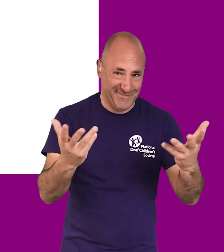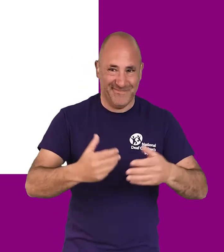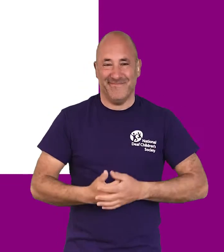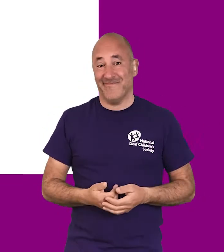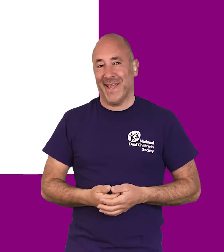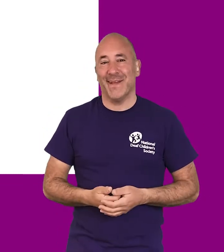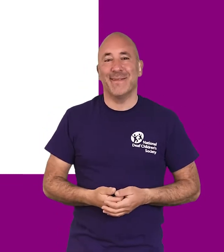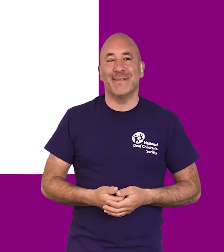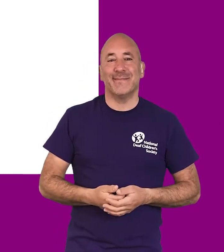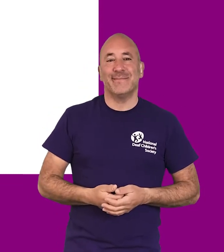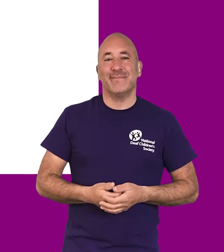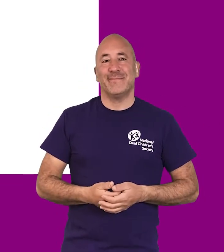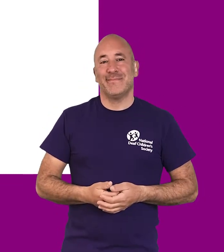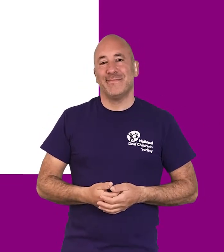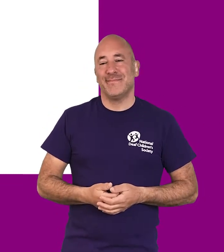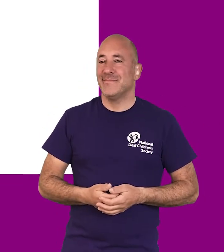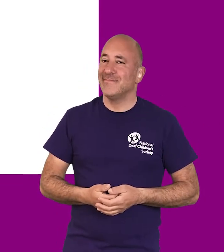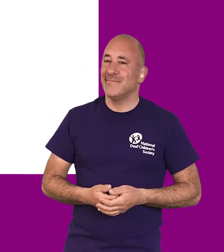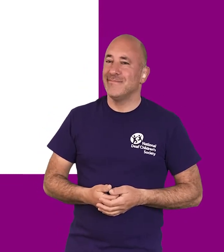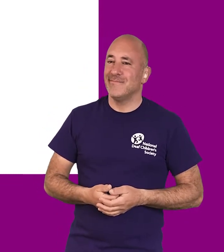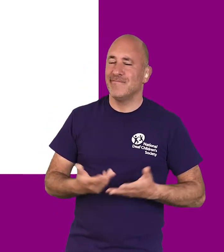out to be quite dull.